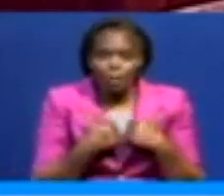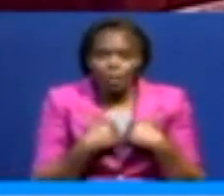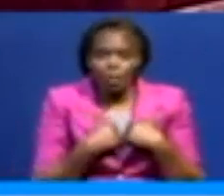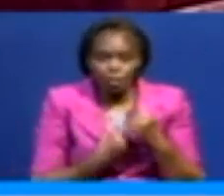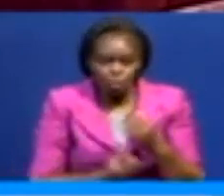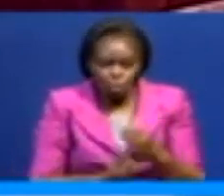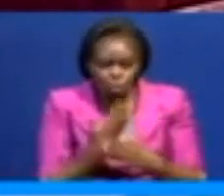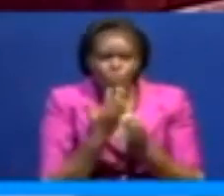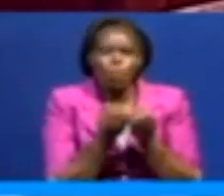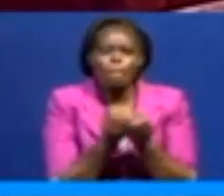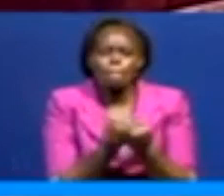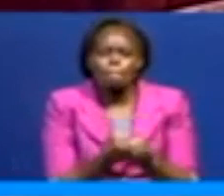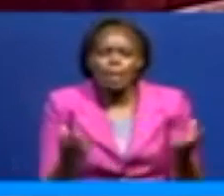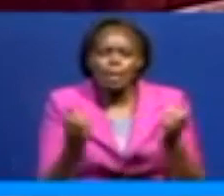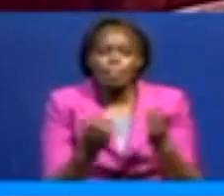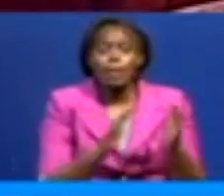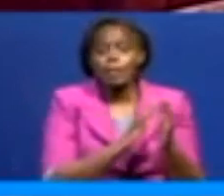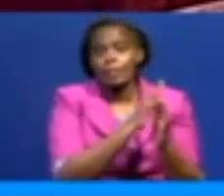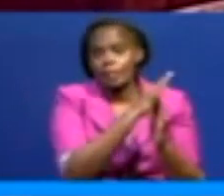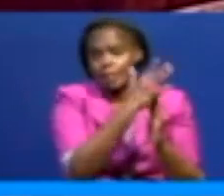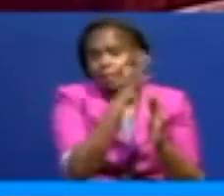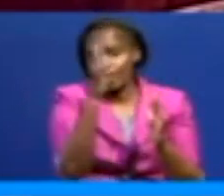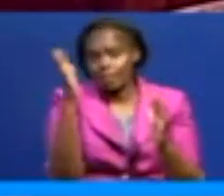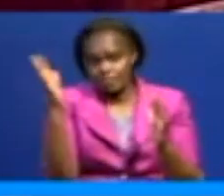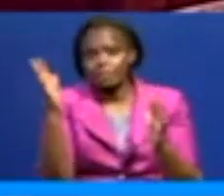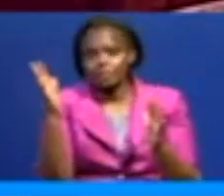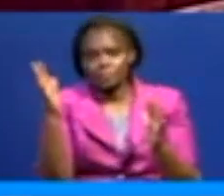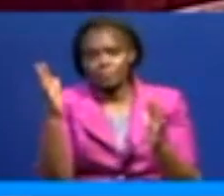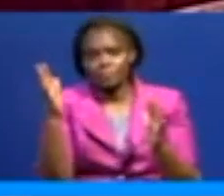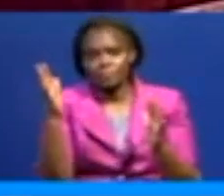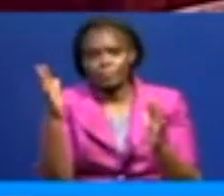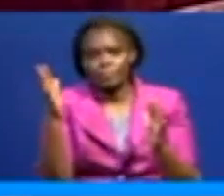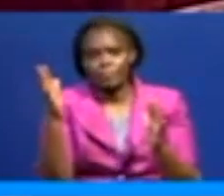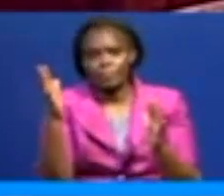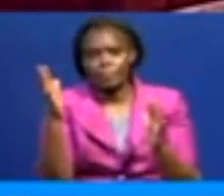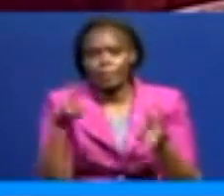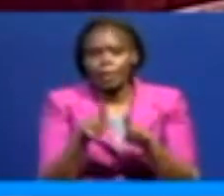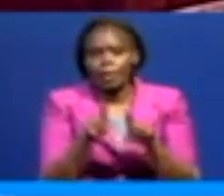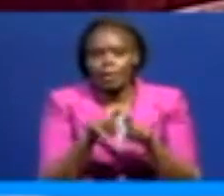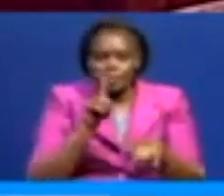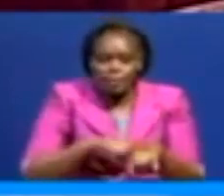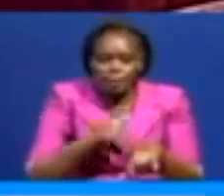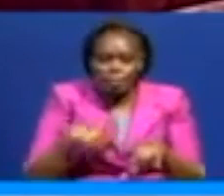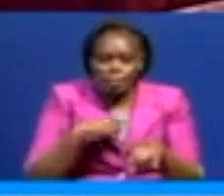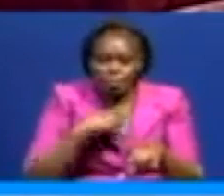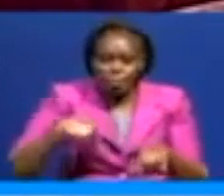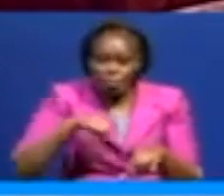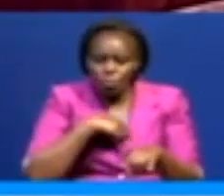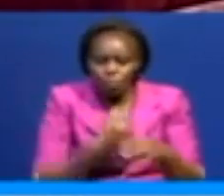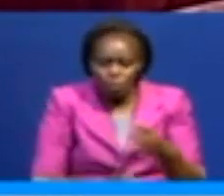grow as many, many trees as possible. And in fact, even as we grow those trees, then we